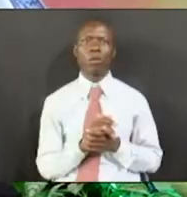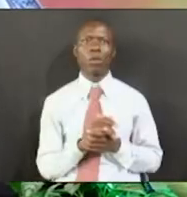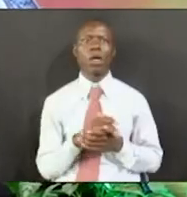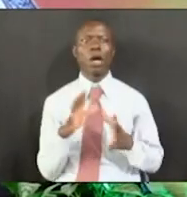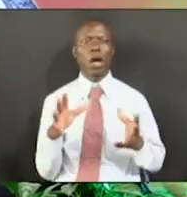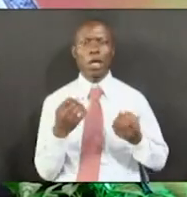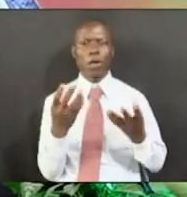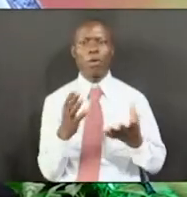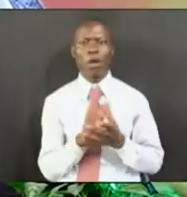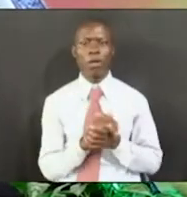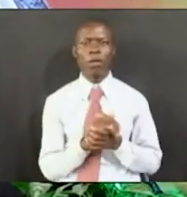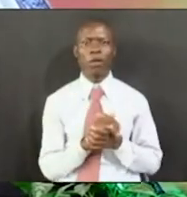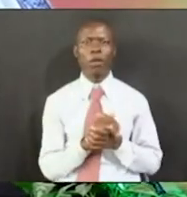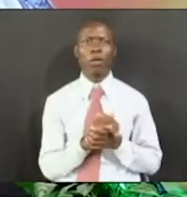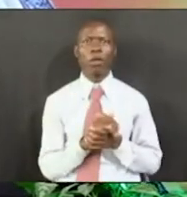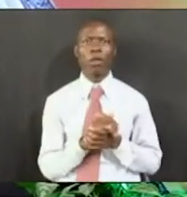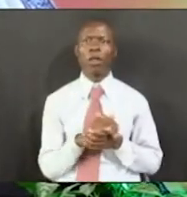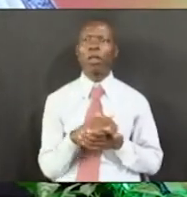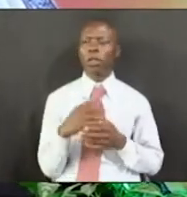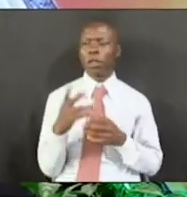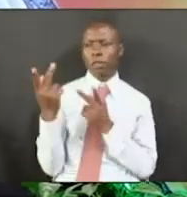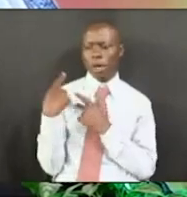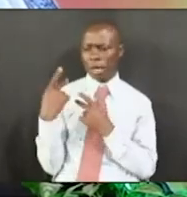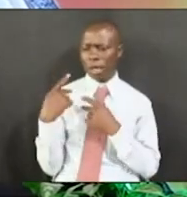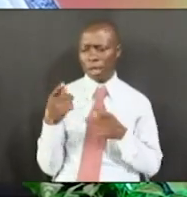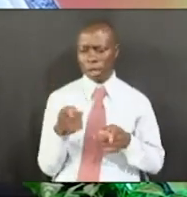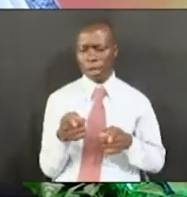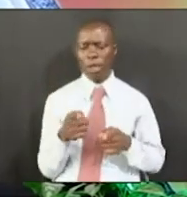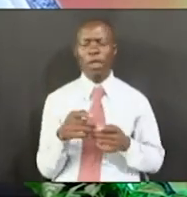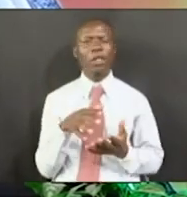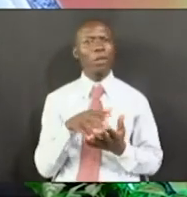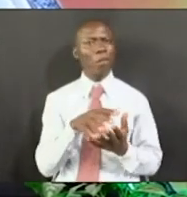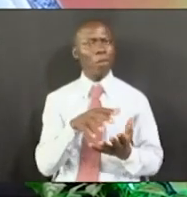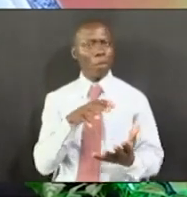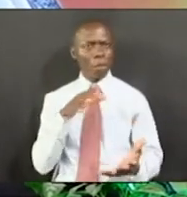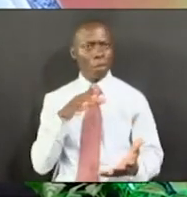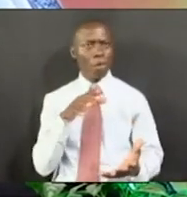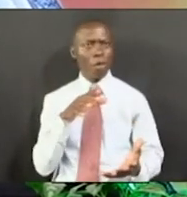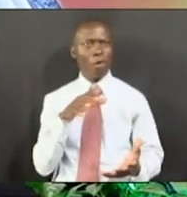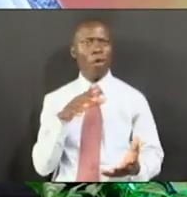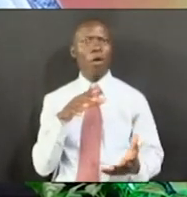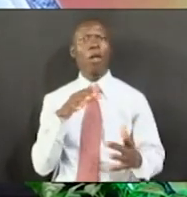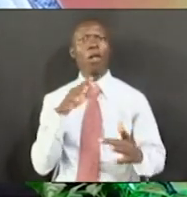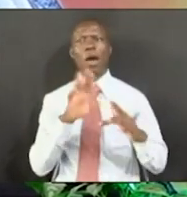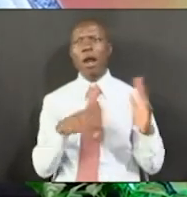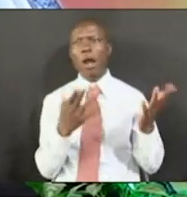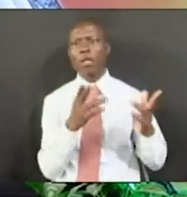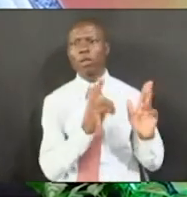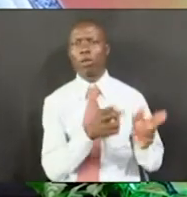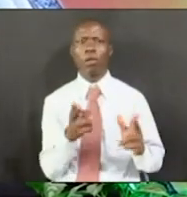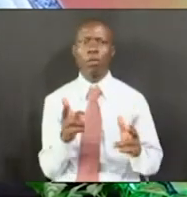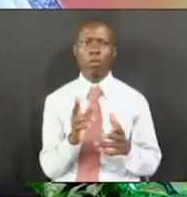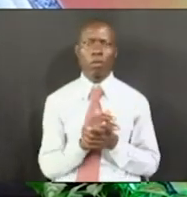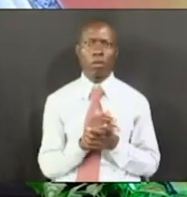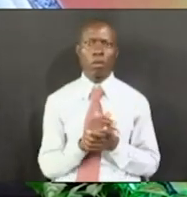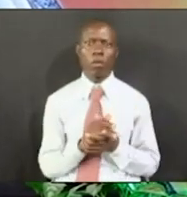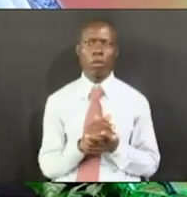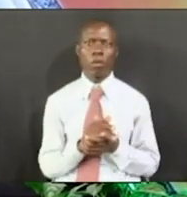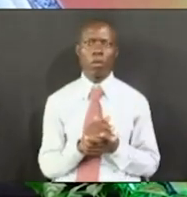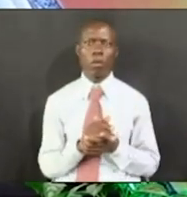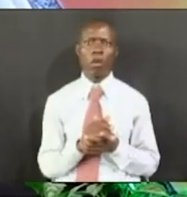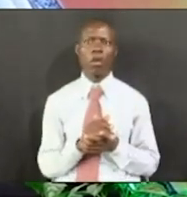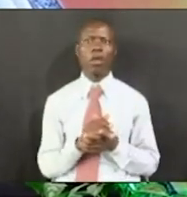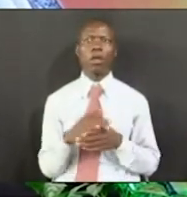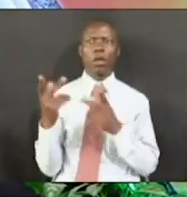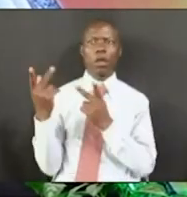Hallelujah. This partnership is more than tribal affiliation. This partnership is